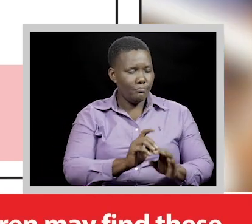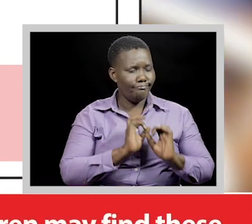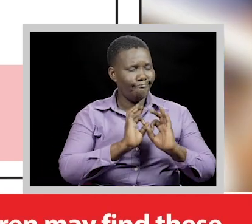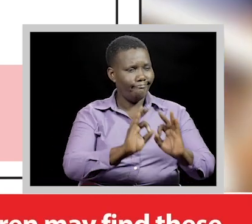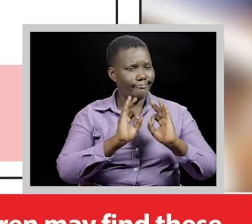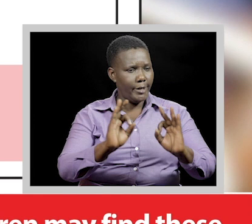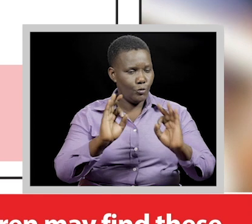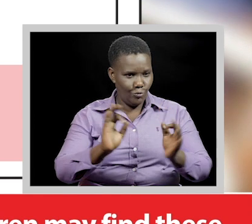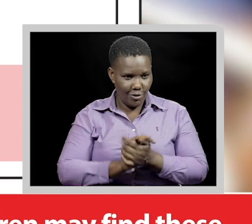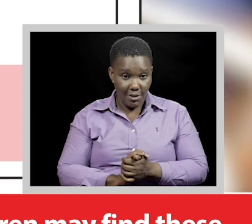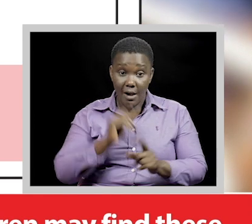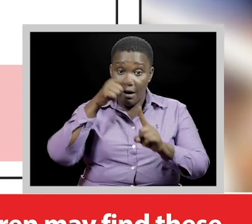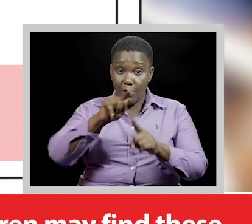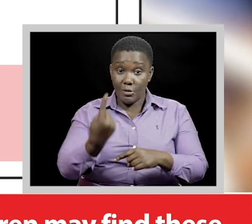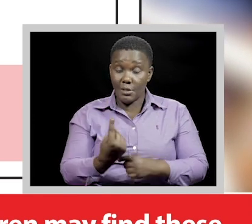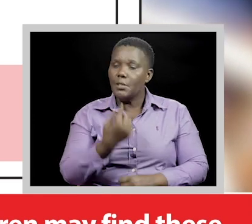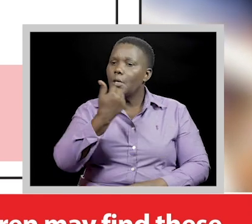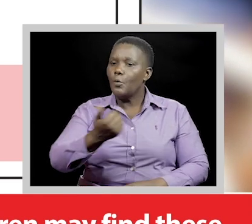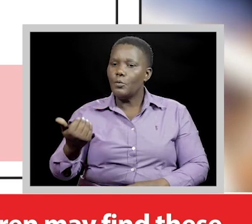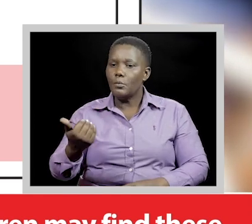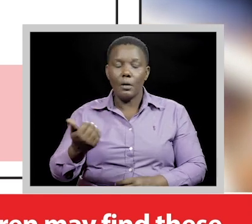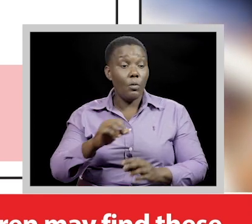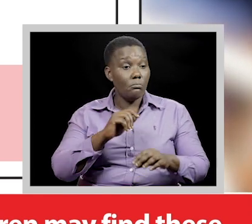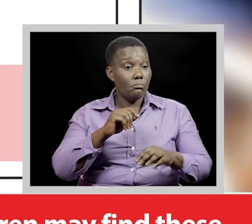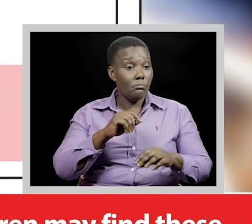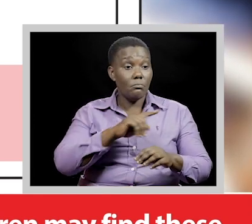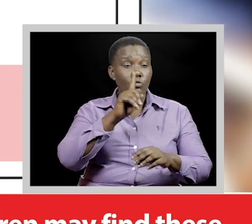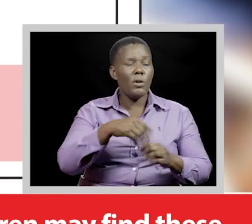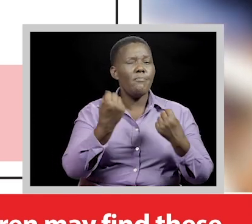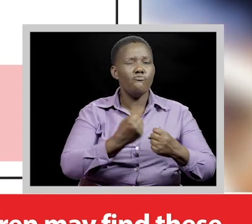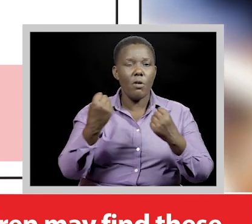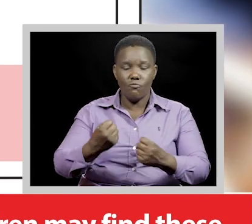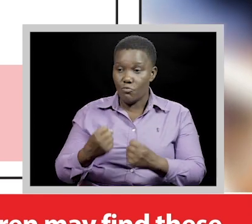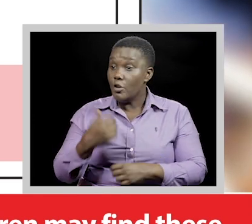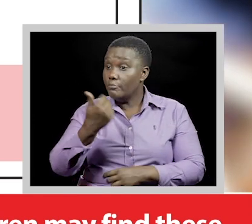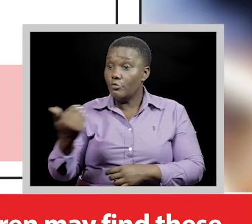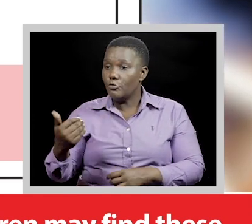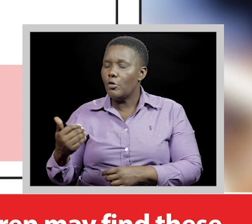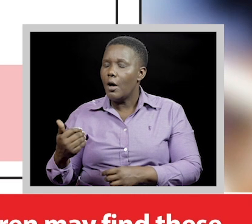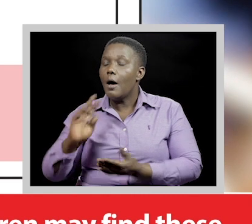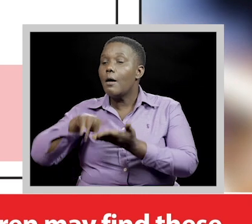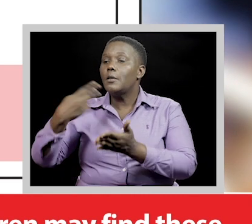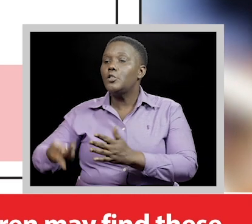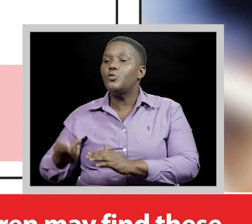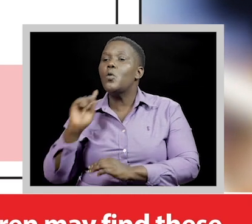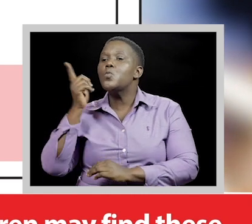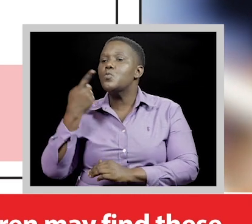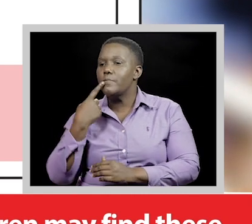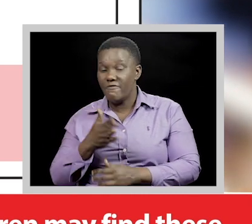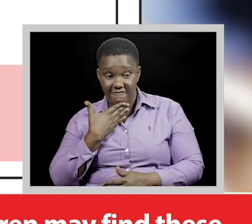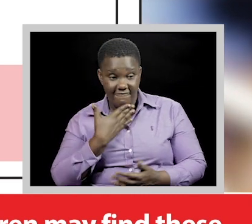involve comparative judgments, as children may find these difficult or have